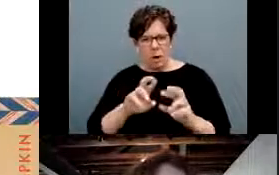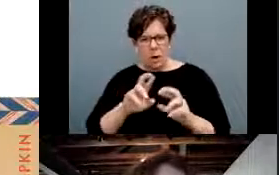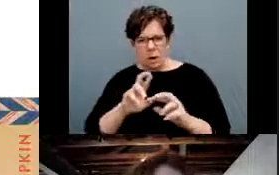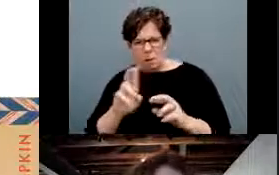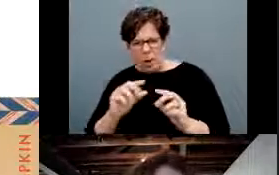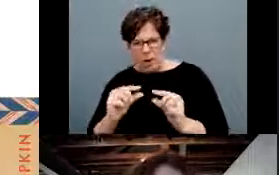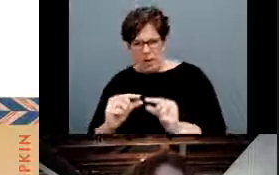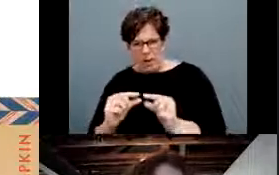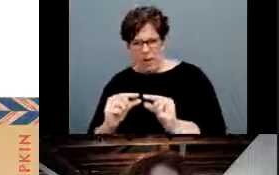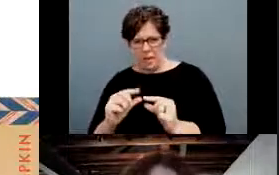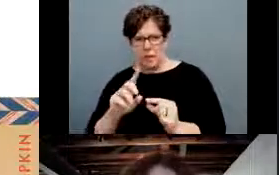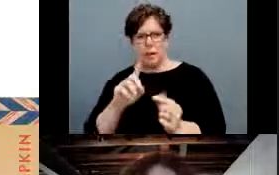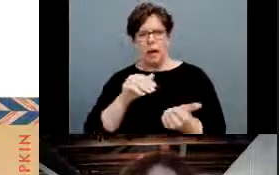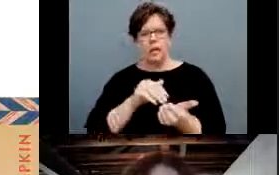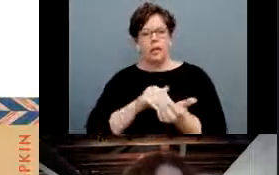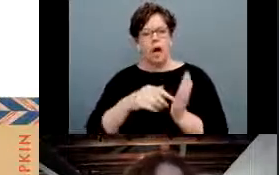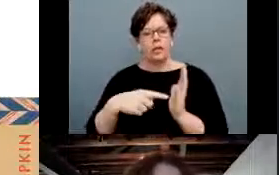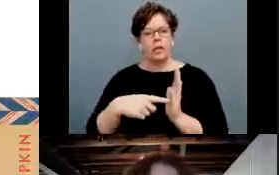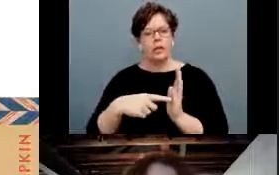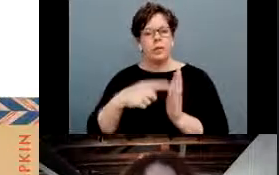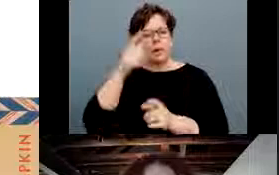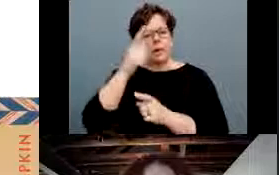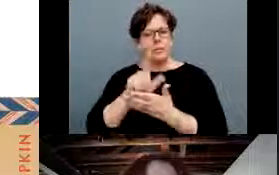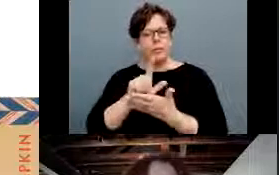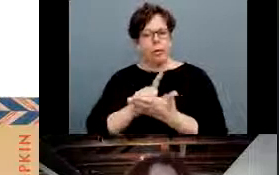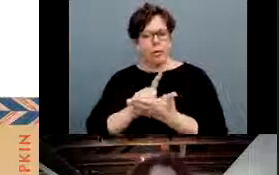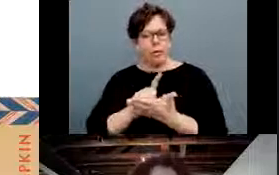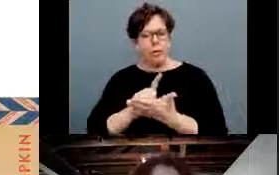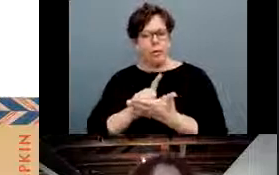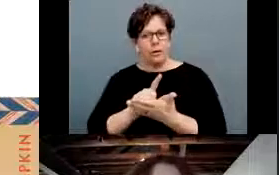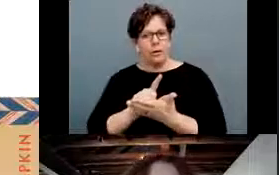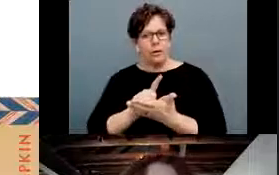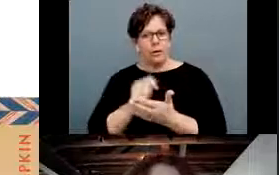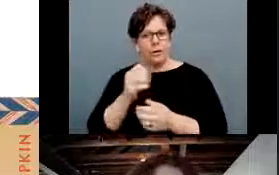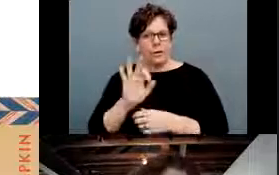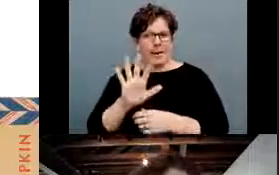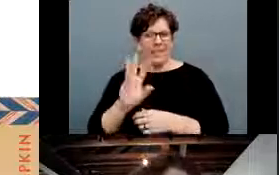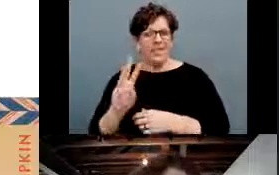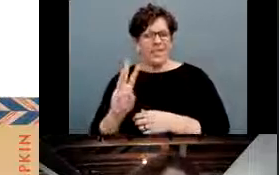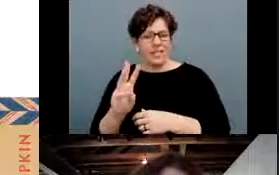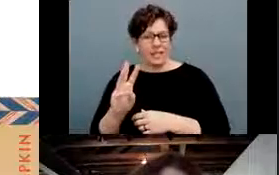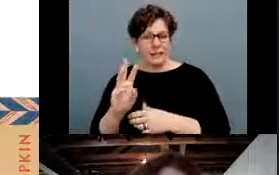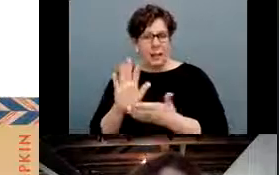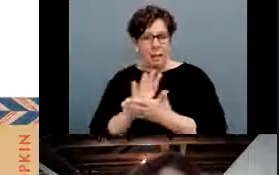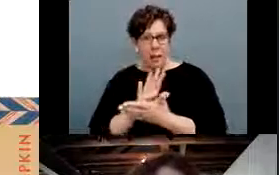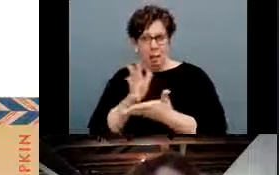was a doctor's bill for his brother-in-law, Guy Wade, from 1956.